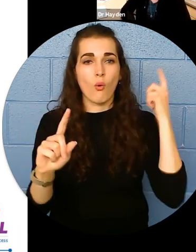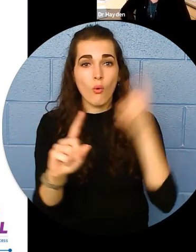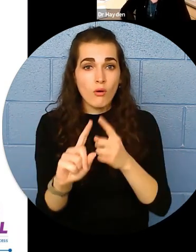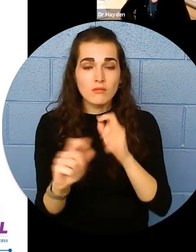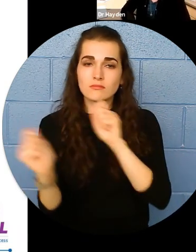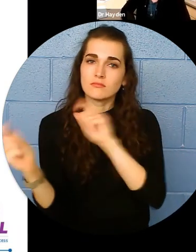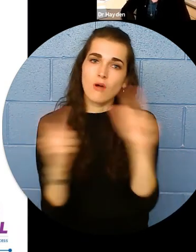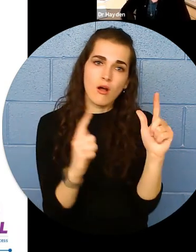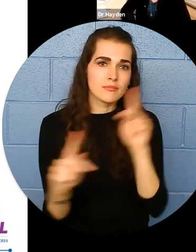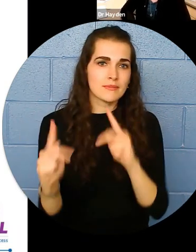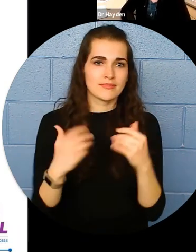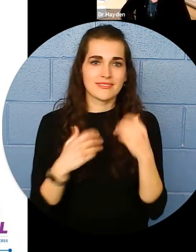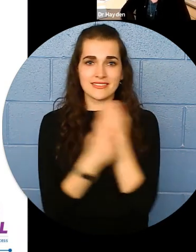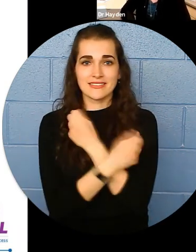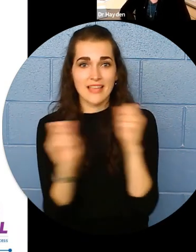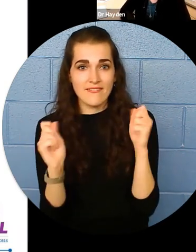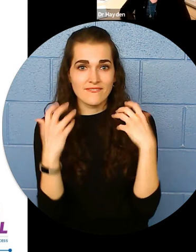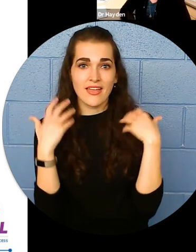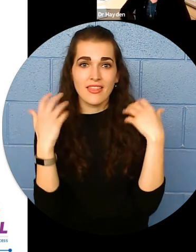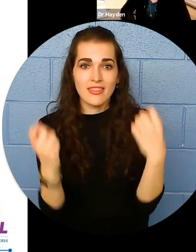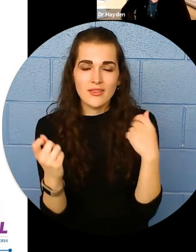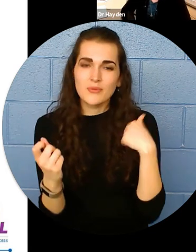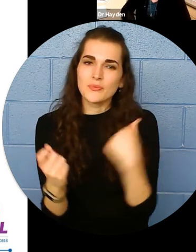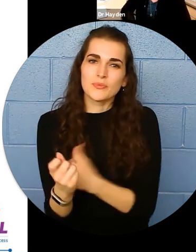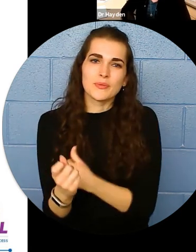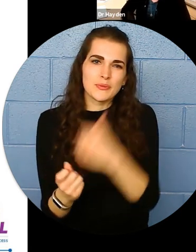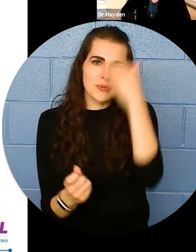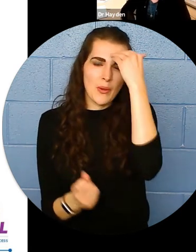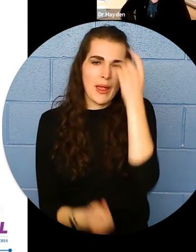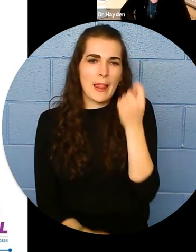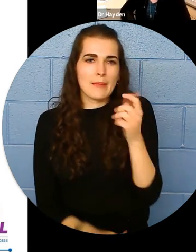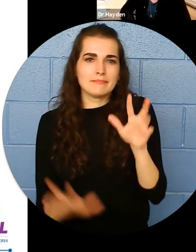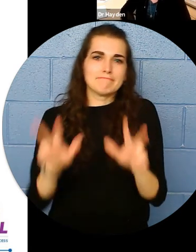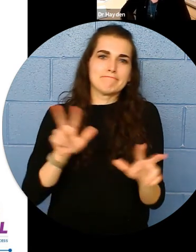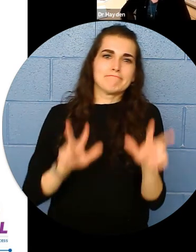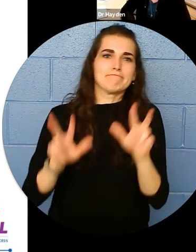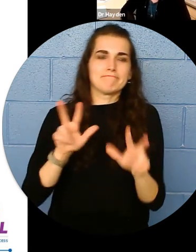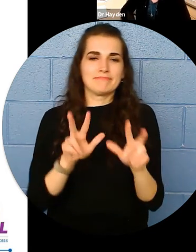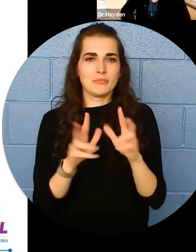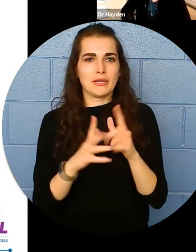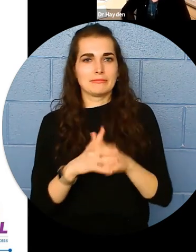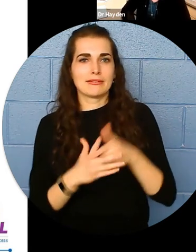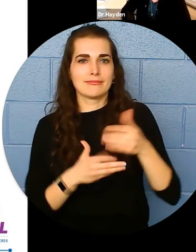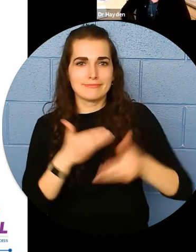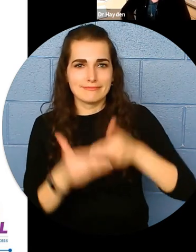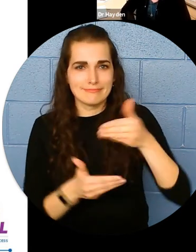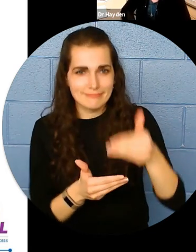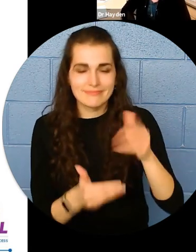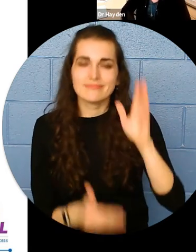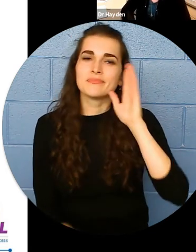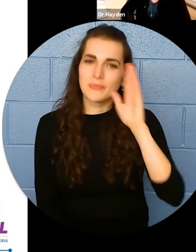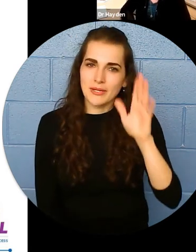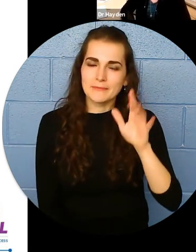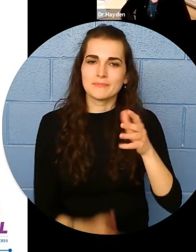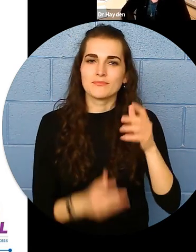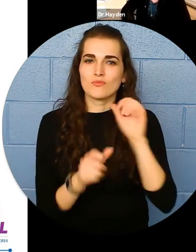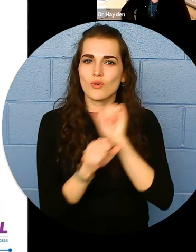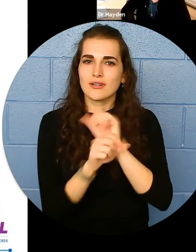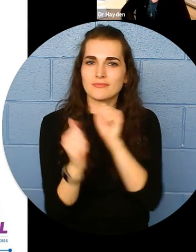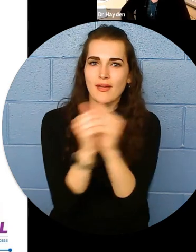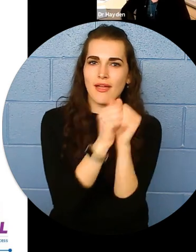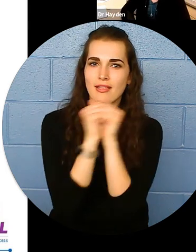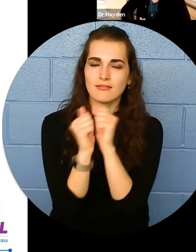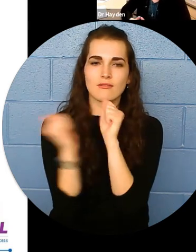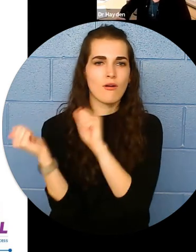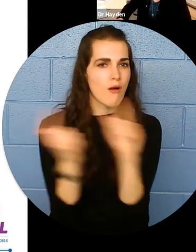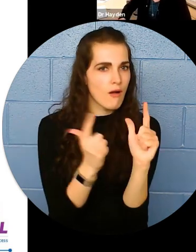keep everyone safe. We know that this is going to be a little awkward as we get off to a start, but again, we are working together to make sure